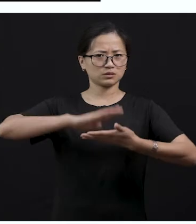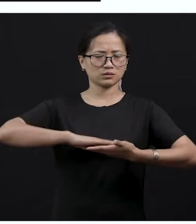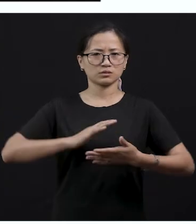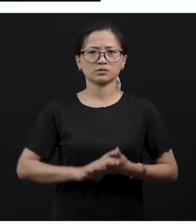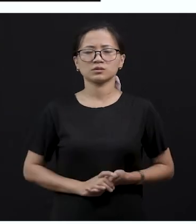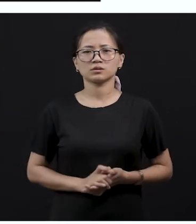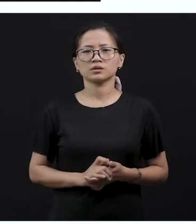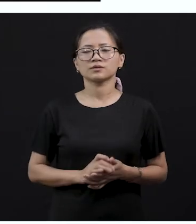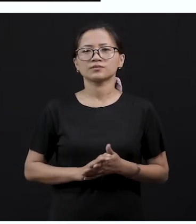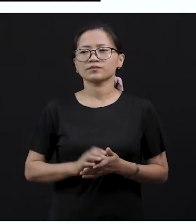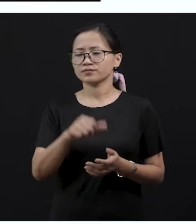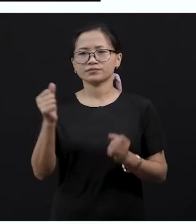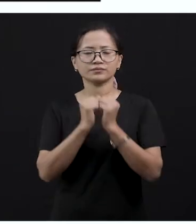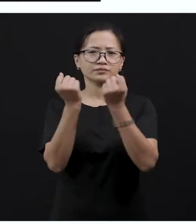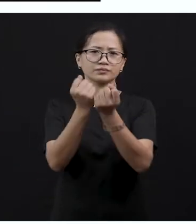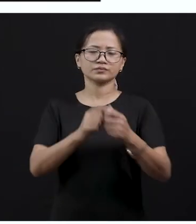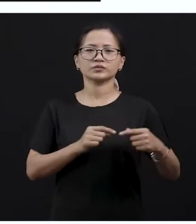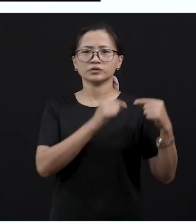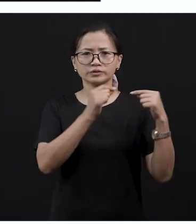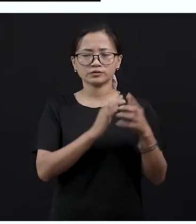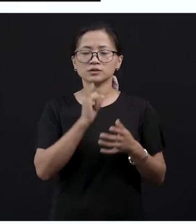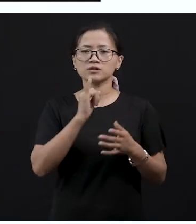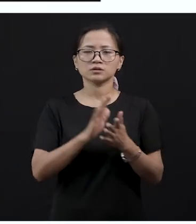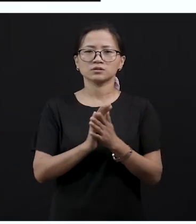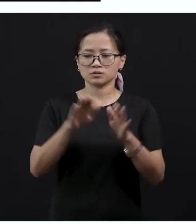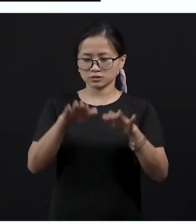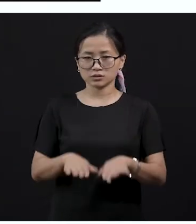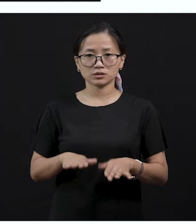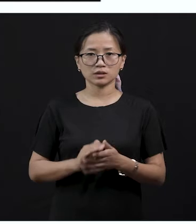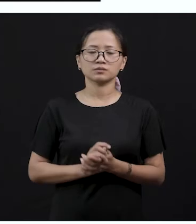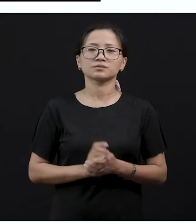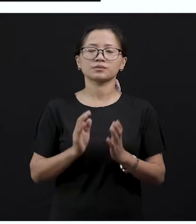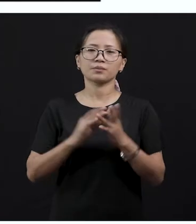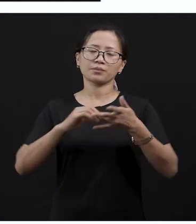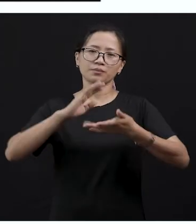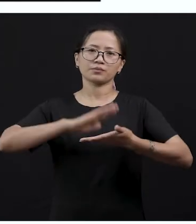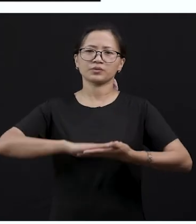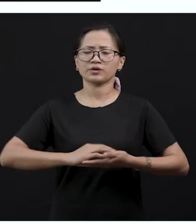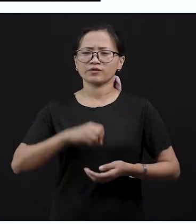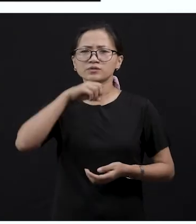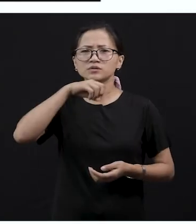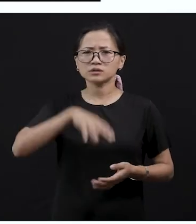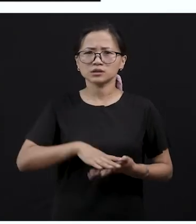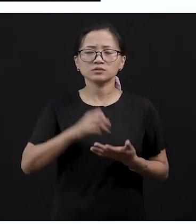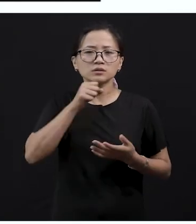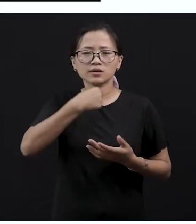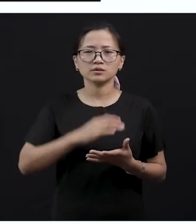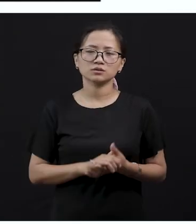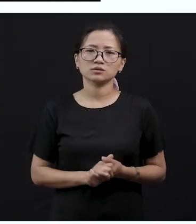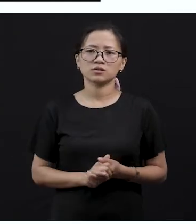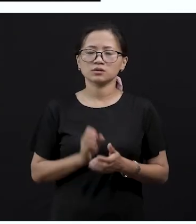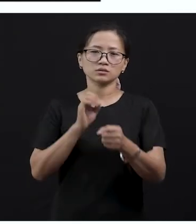another social evil is child marriage. Here children at a very young age, instead